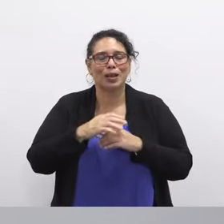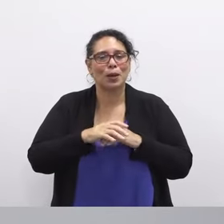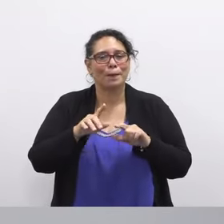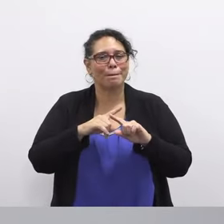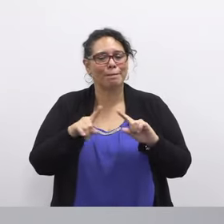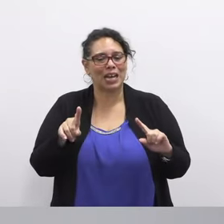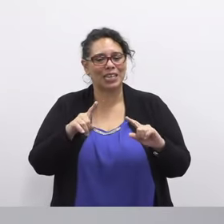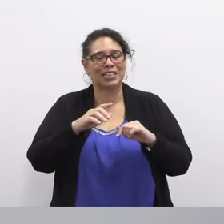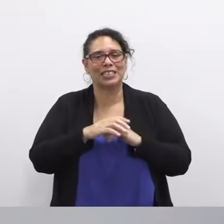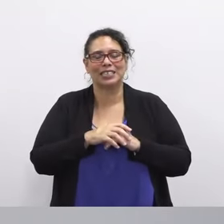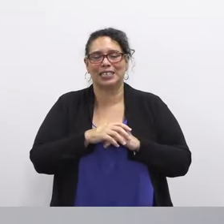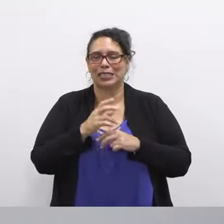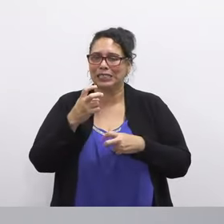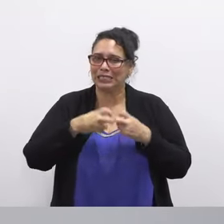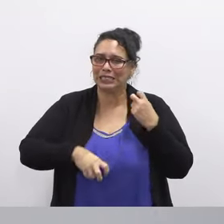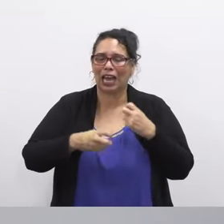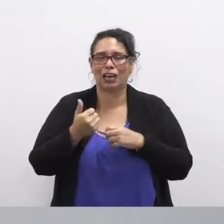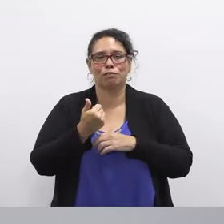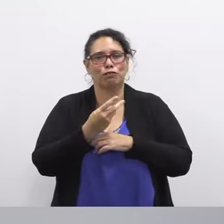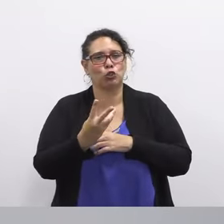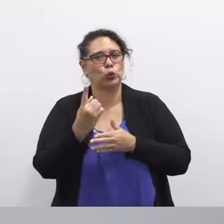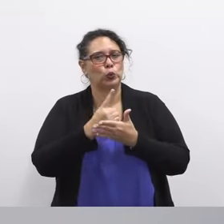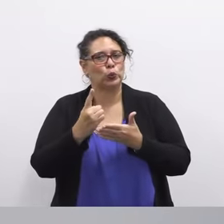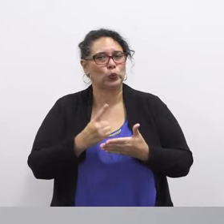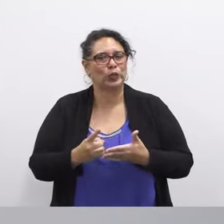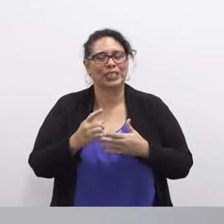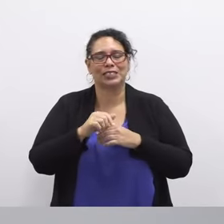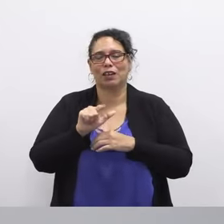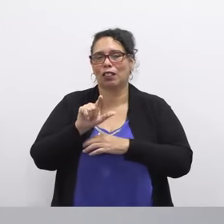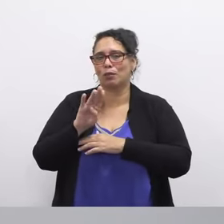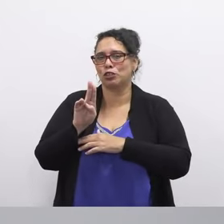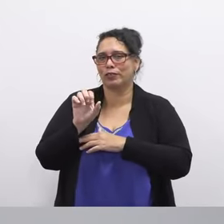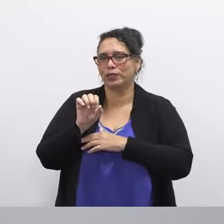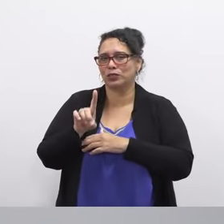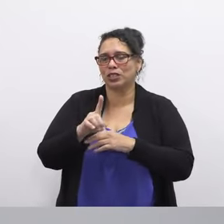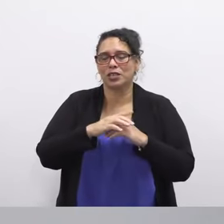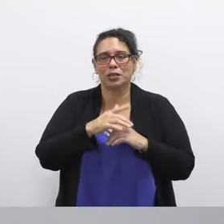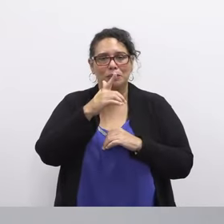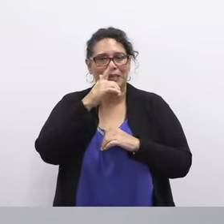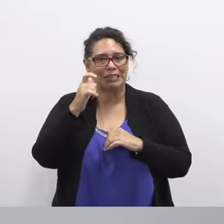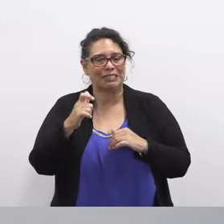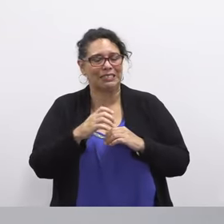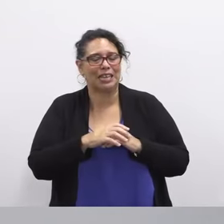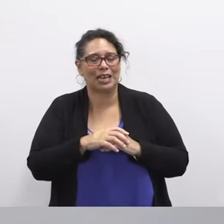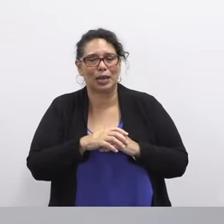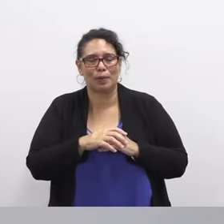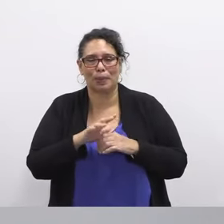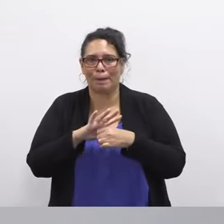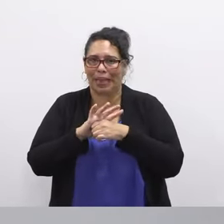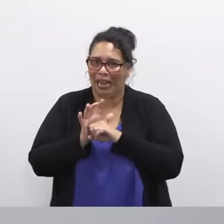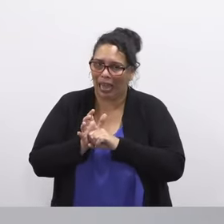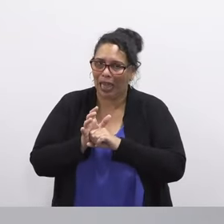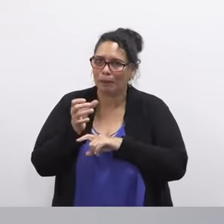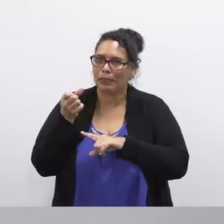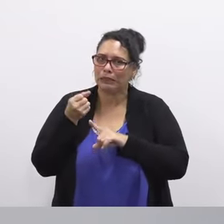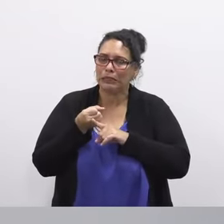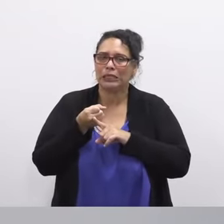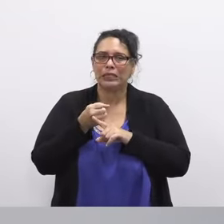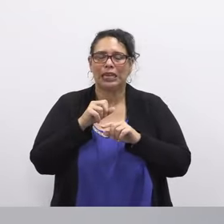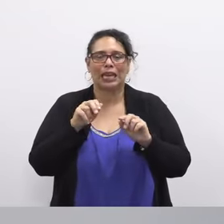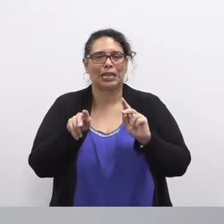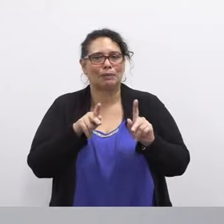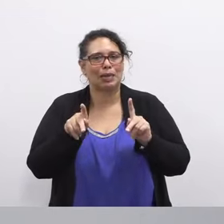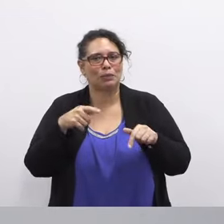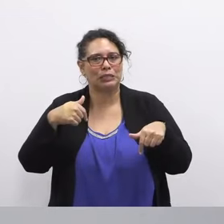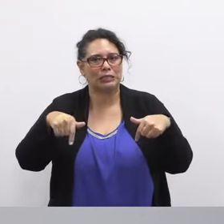very tough couple of weeks for the Long Beach Unified School District because of the pandemic and people's anxiety